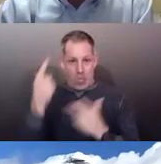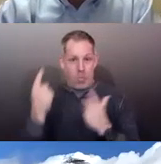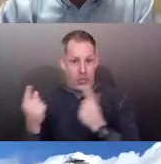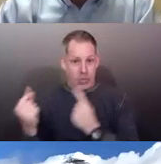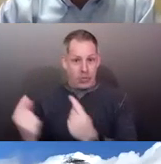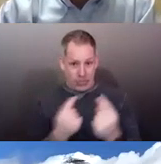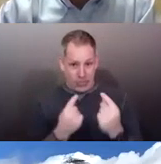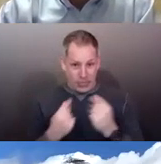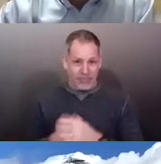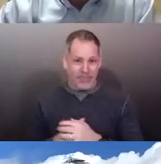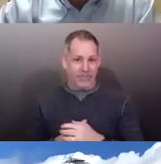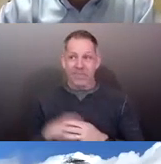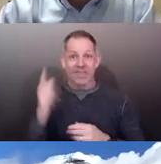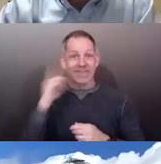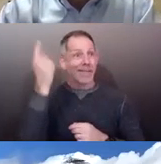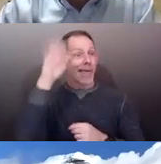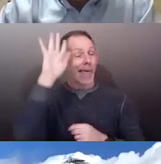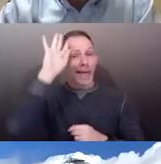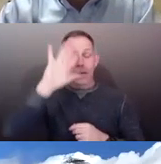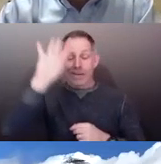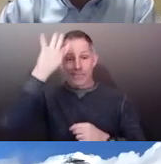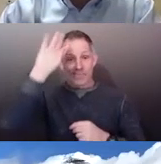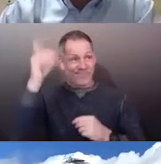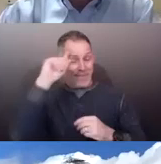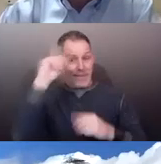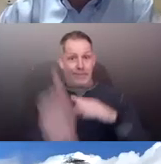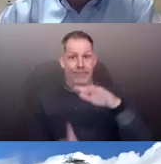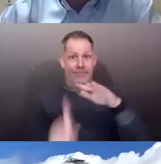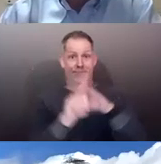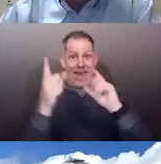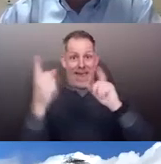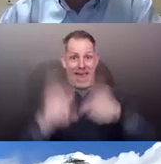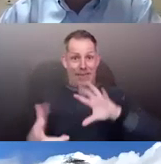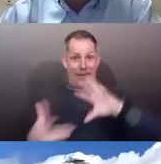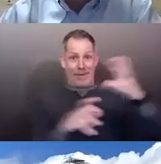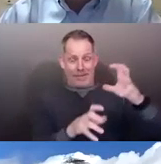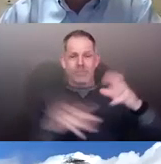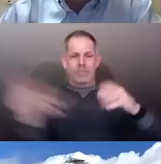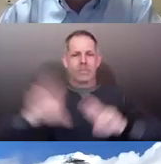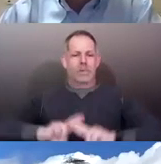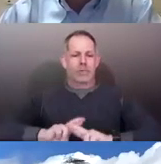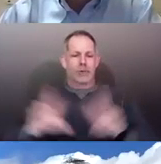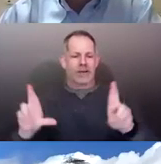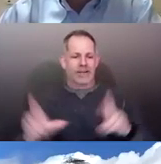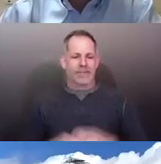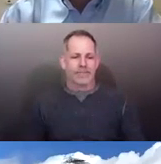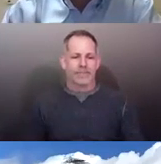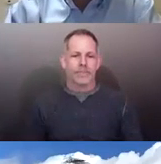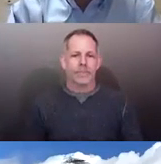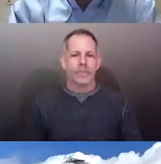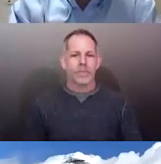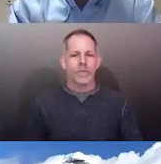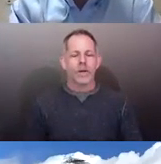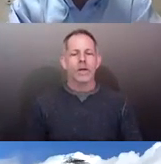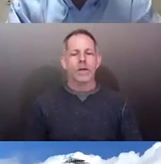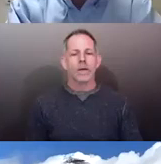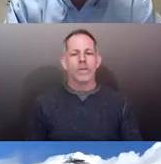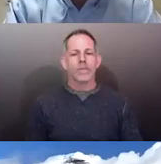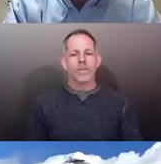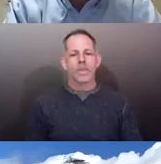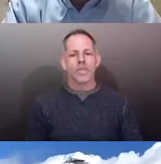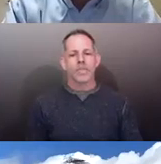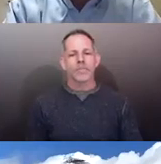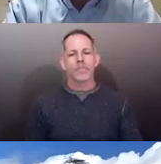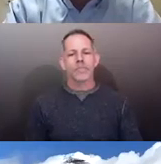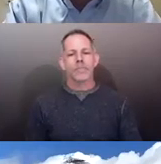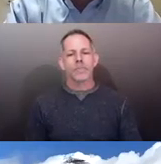So I'd like to now just move into a status update about the health district. Before